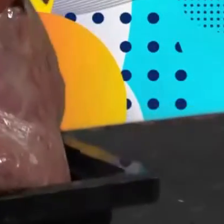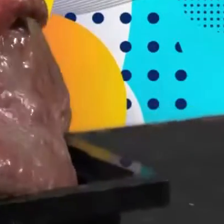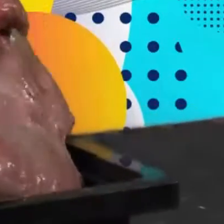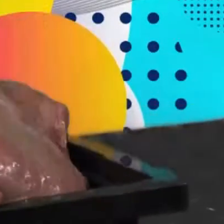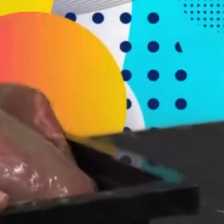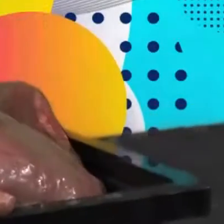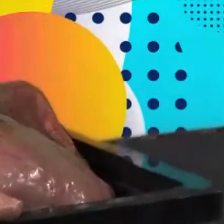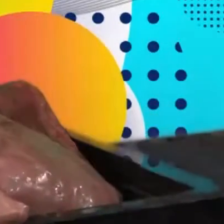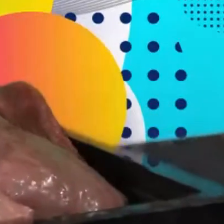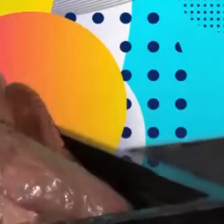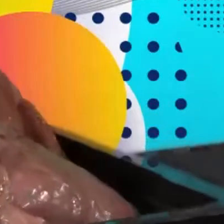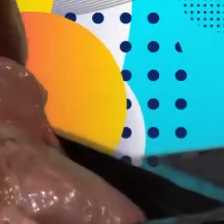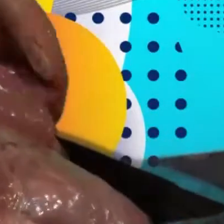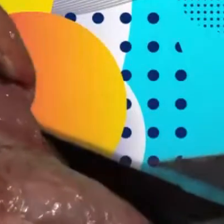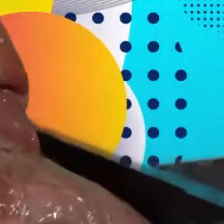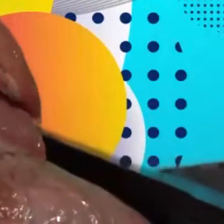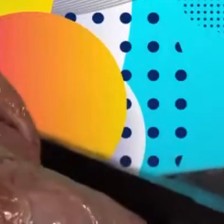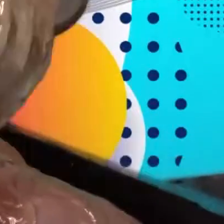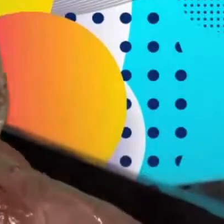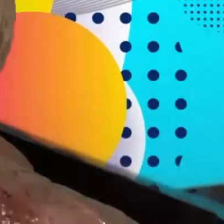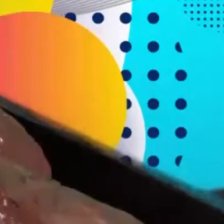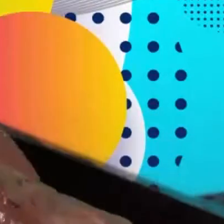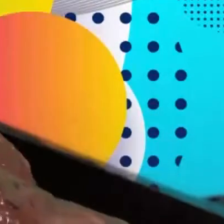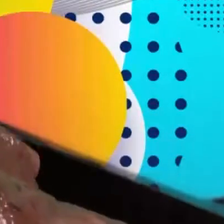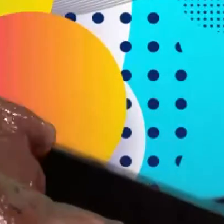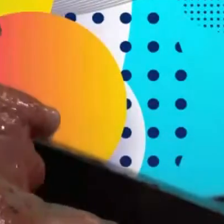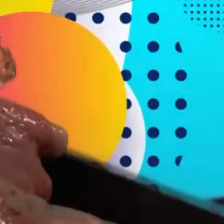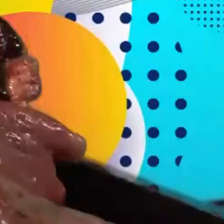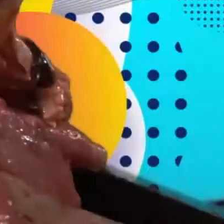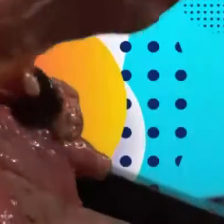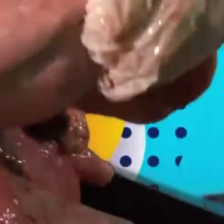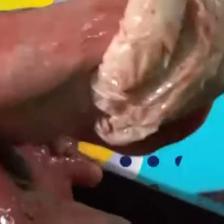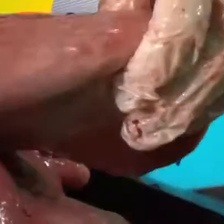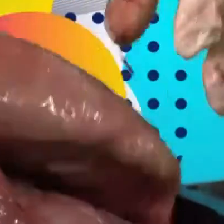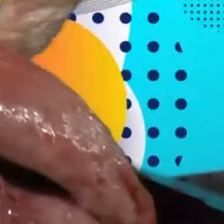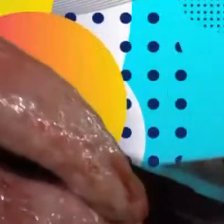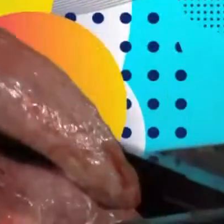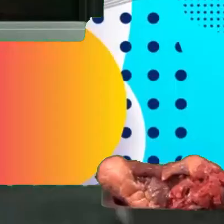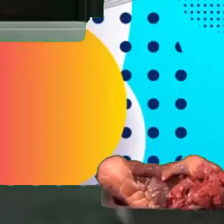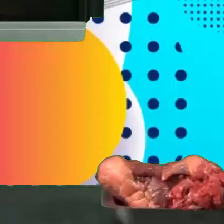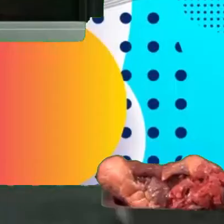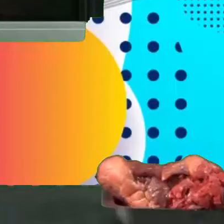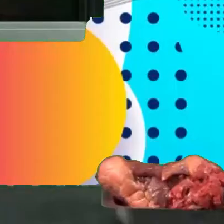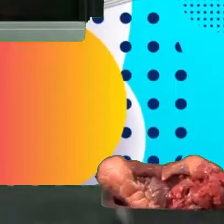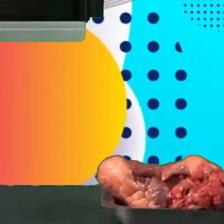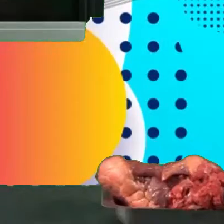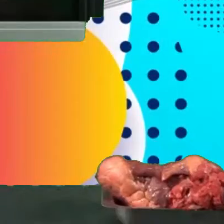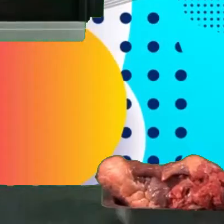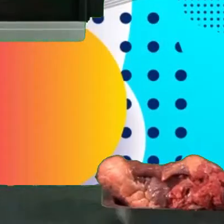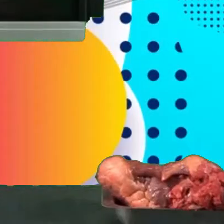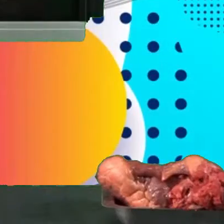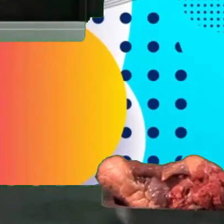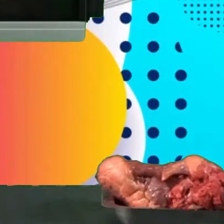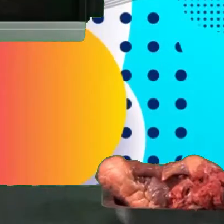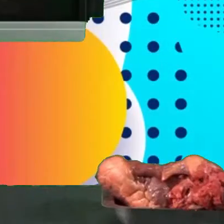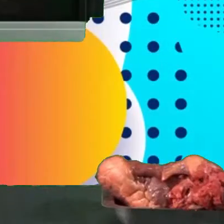what? There's even a piece at the back over here. Look at the size of these things. All right. And this is just the outer